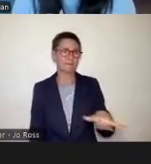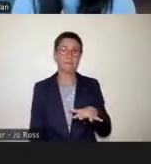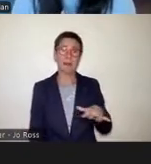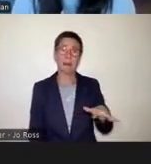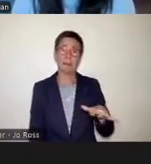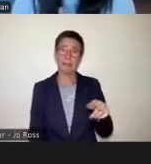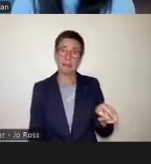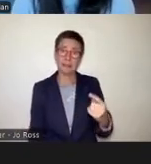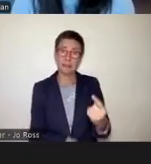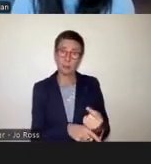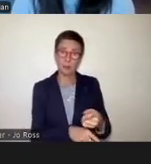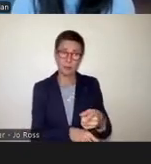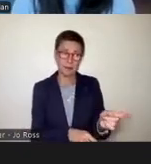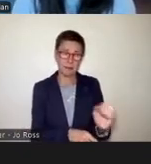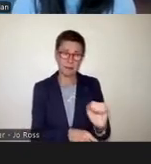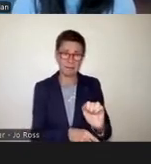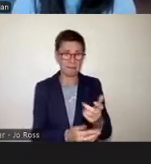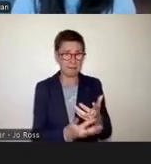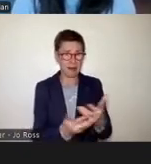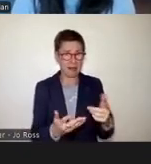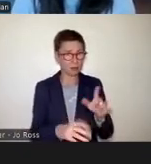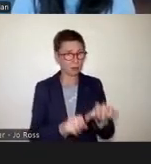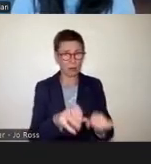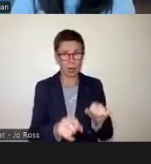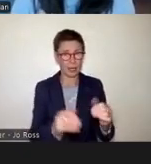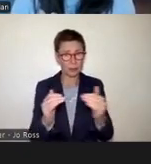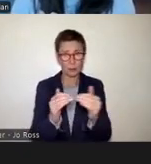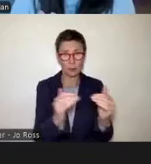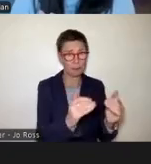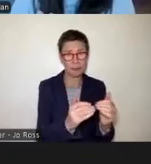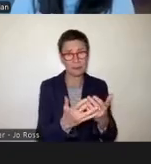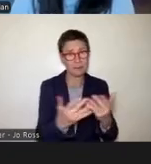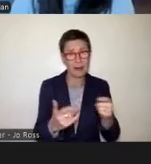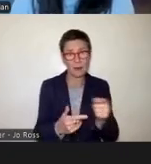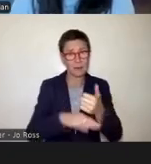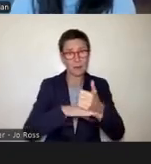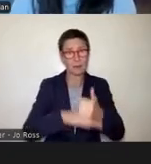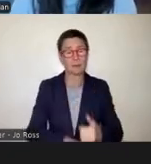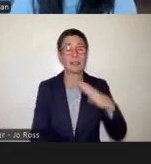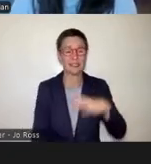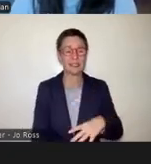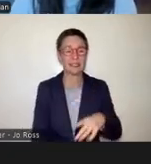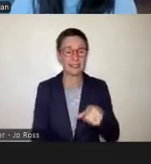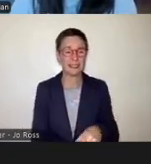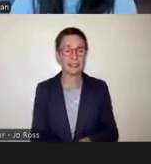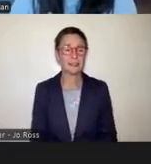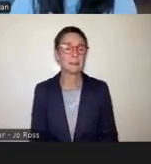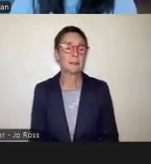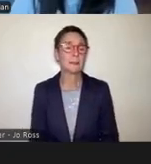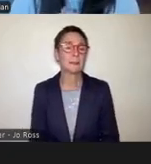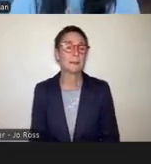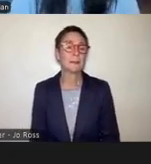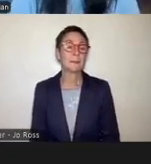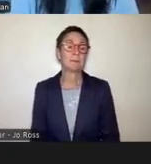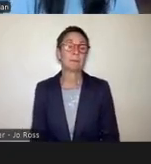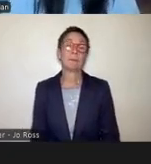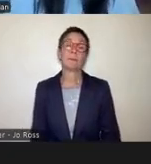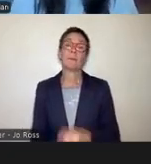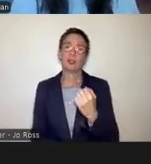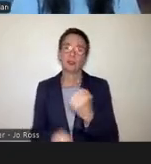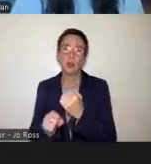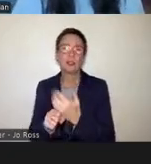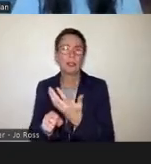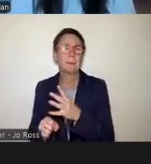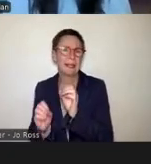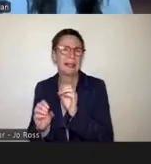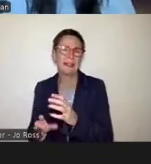we're talking about in some instances are struggling to meet those physiological basic needs. And Georgina gave some great examples of